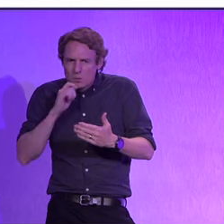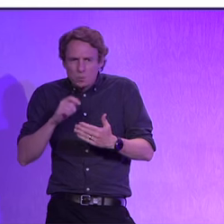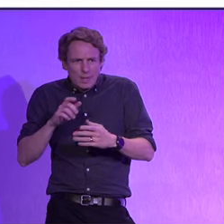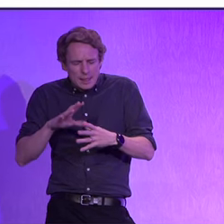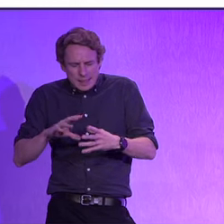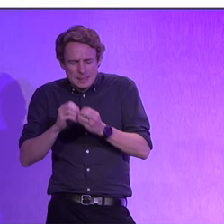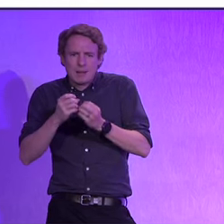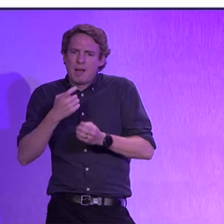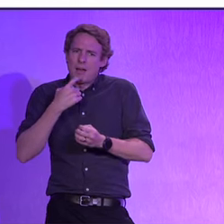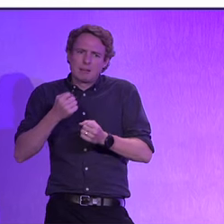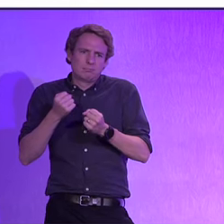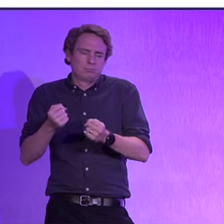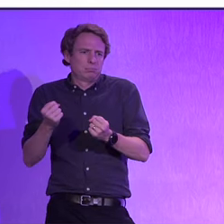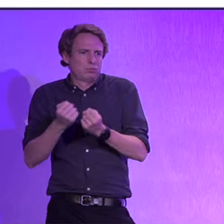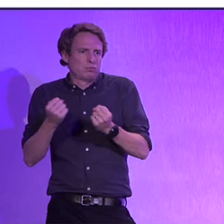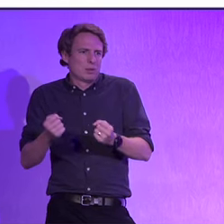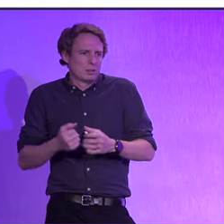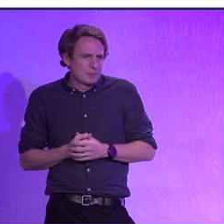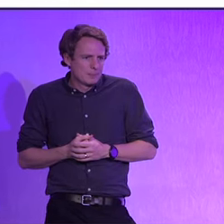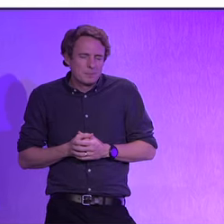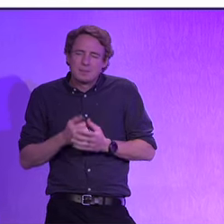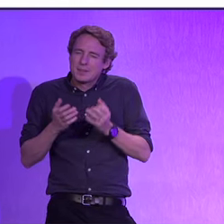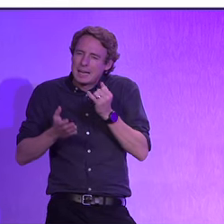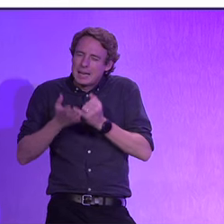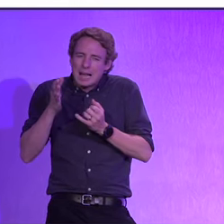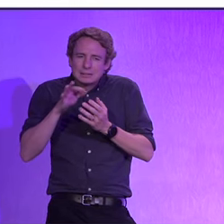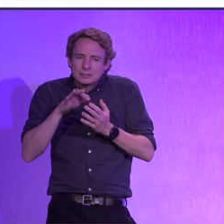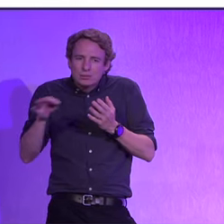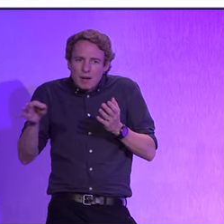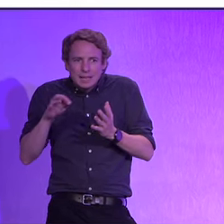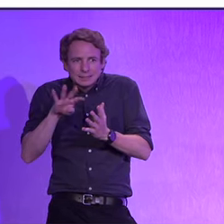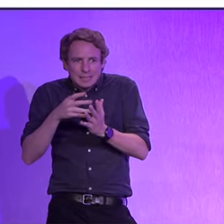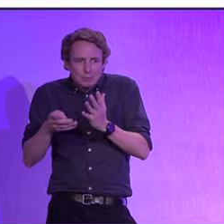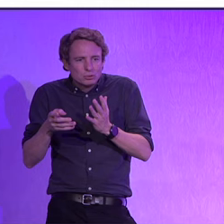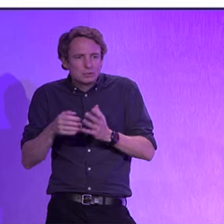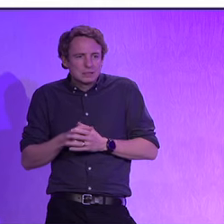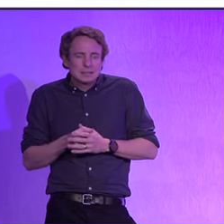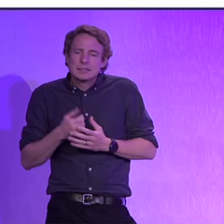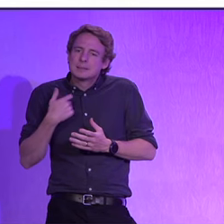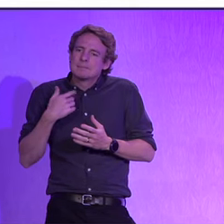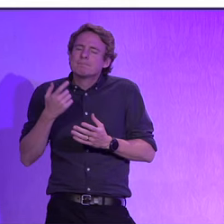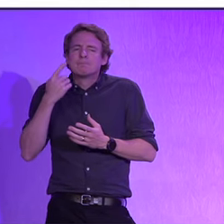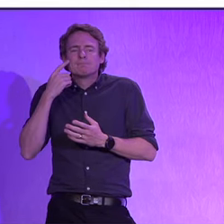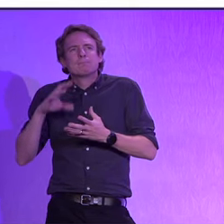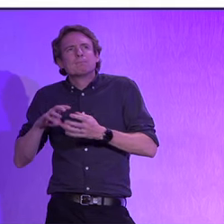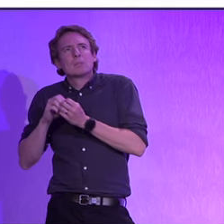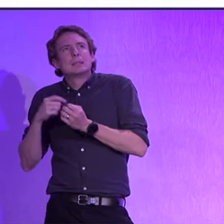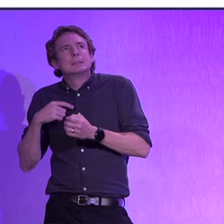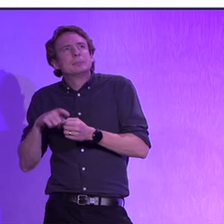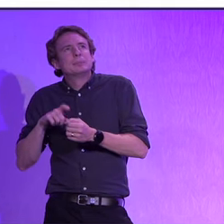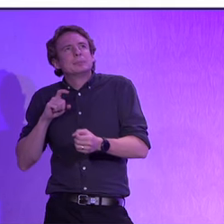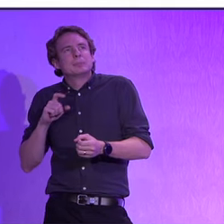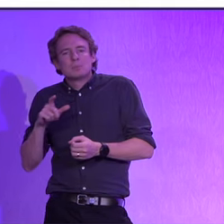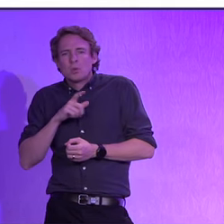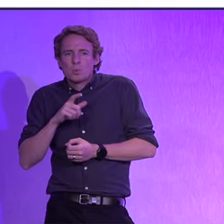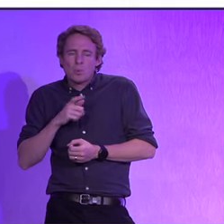will forge the strongest iron. And now, the final thread in our tapestry. Withdraw thyself periodically from the fervor of